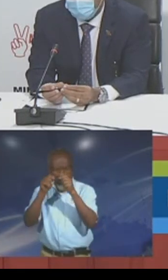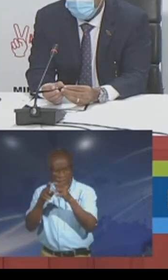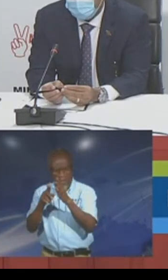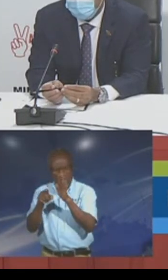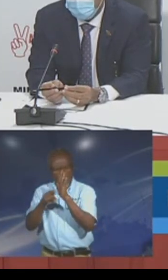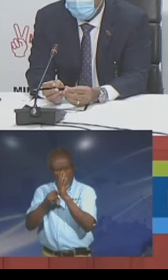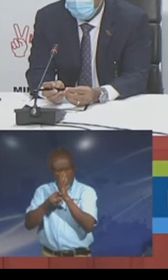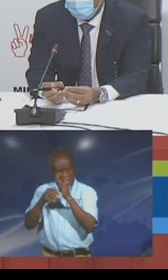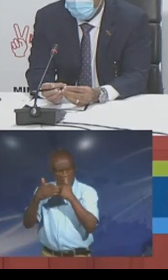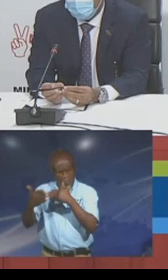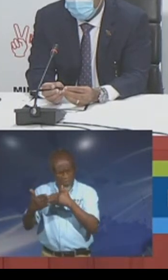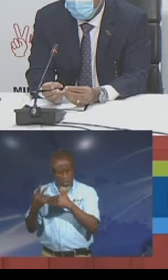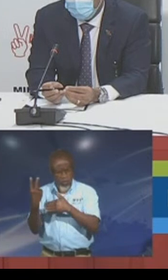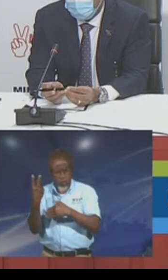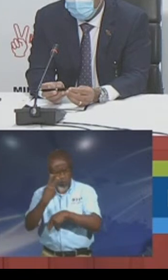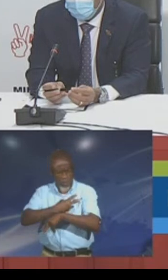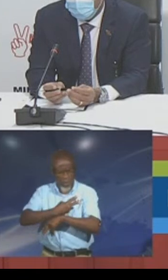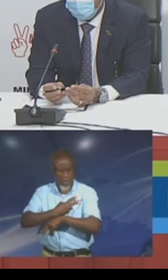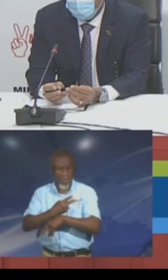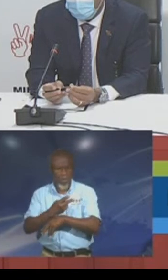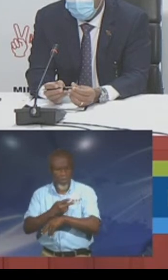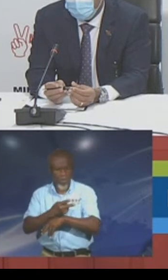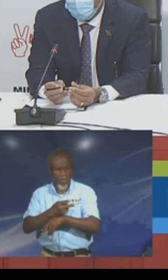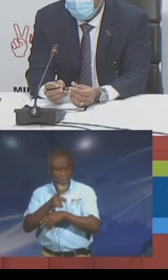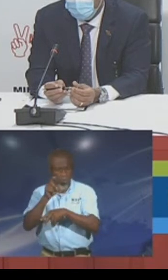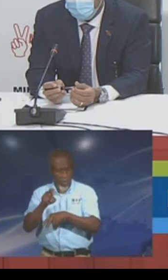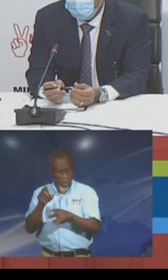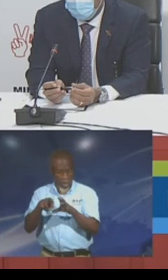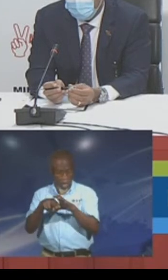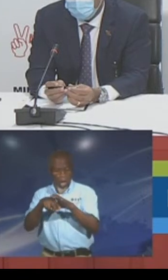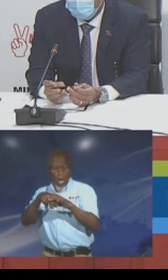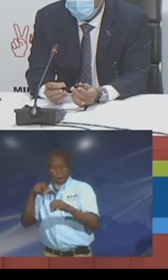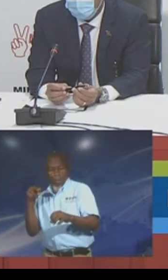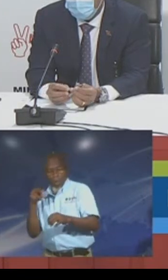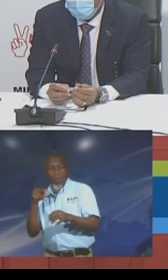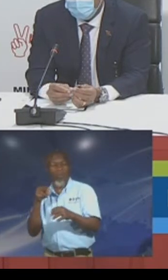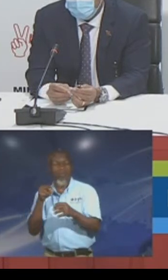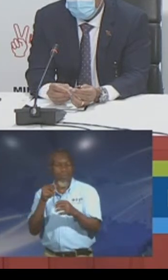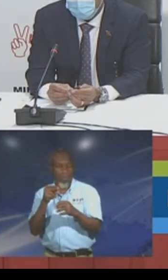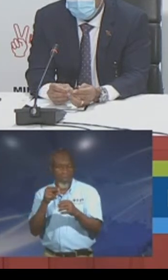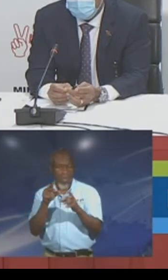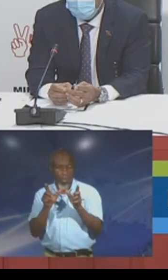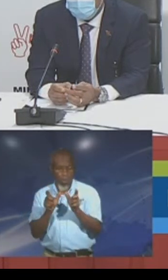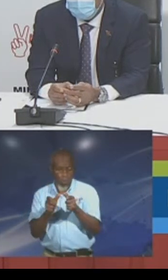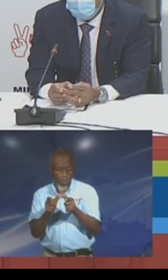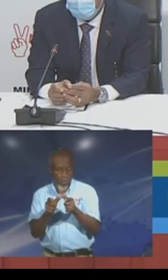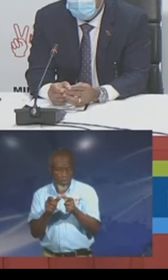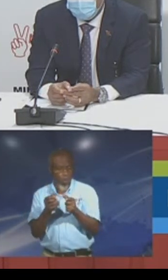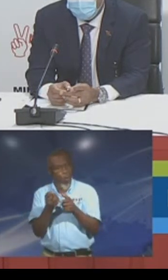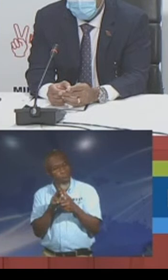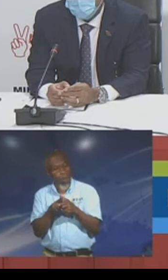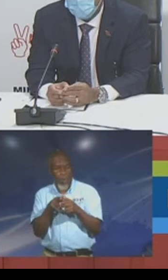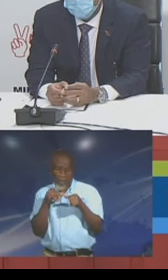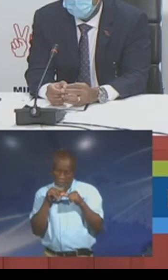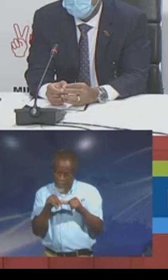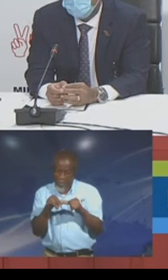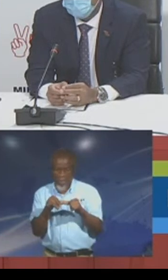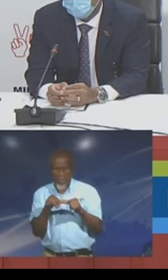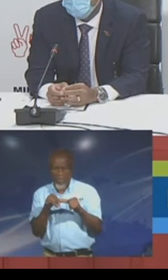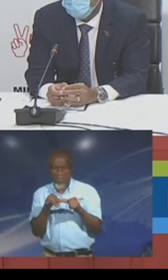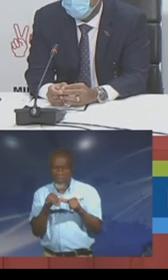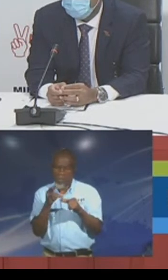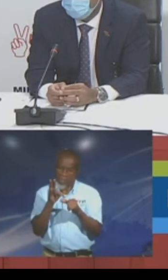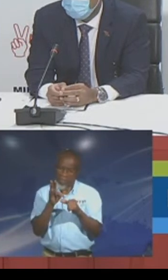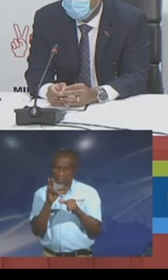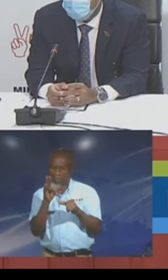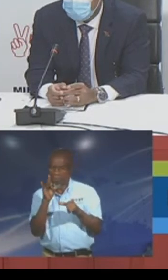two, should he can he go to quarantine or must he wait the 7 or 10 days? I don't know how much it is now.